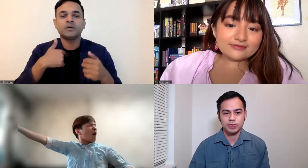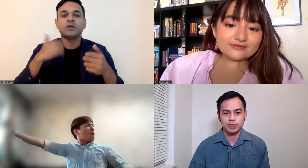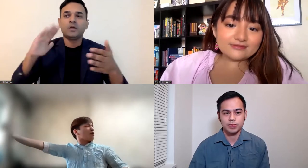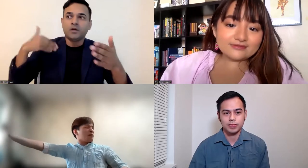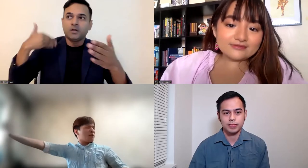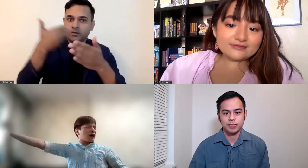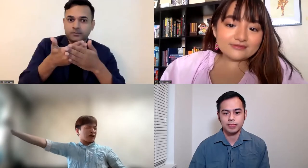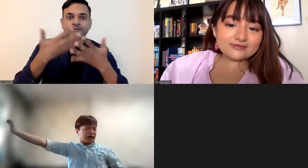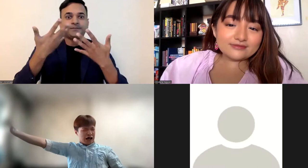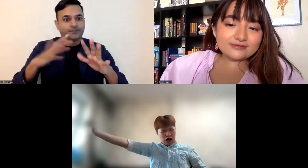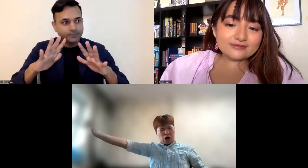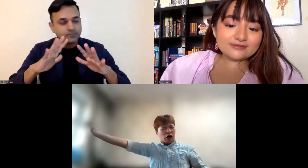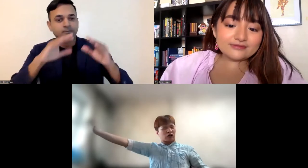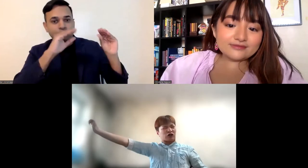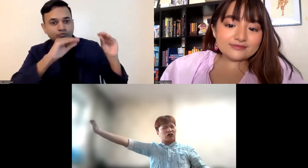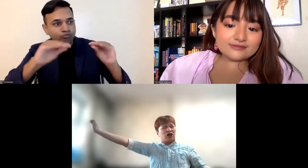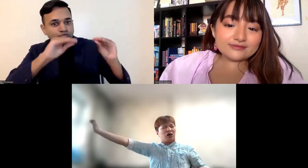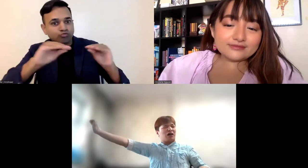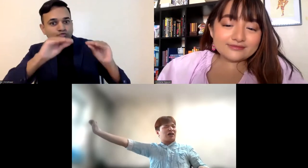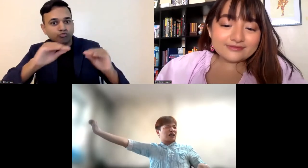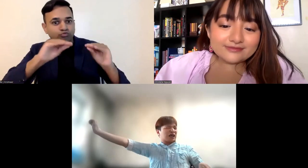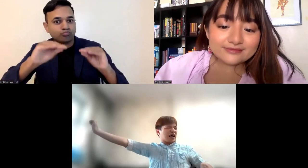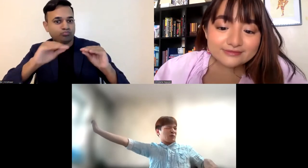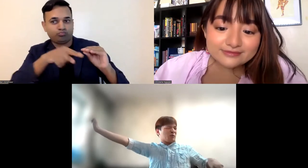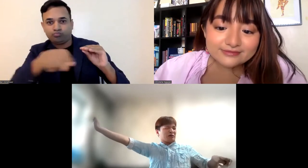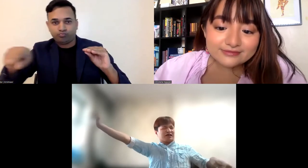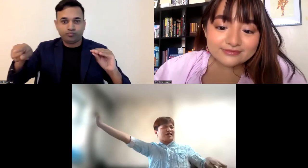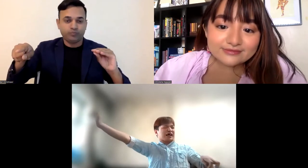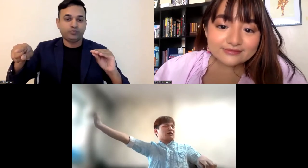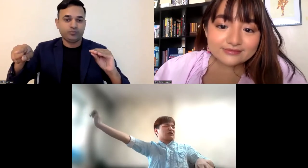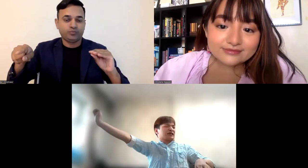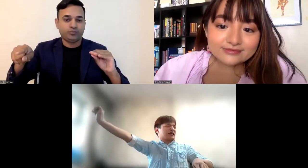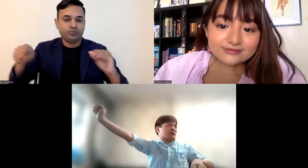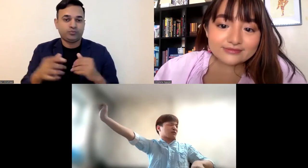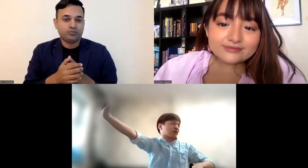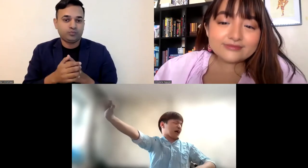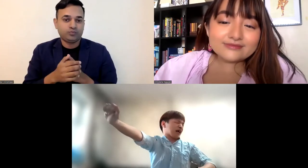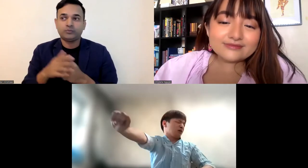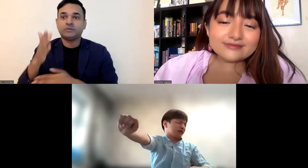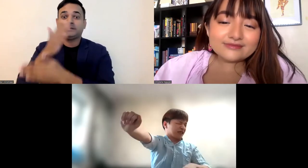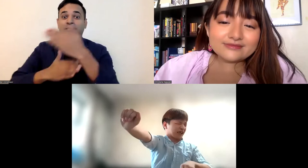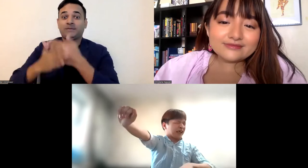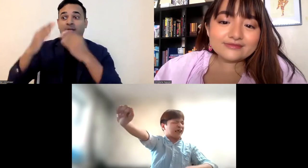to promote a positive understanding of the disability.